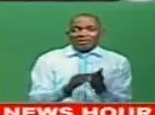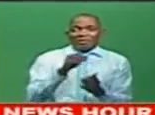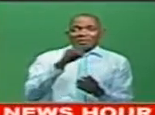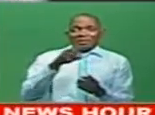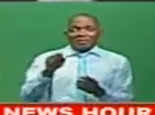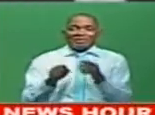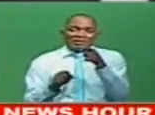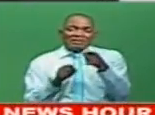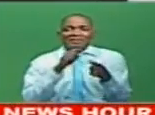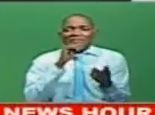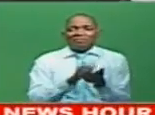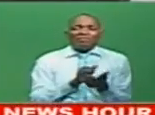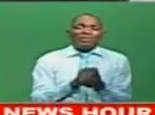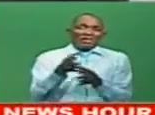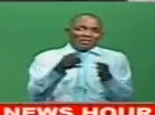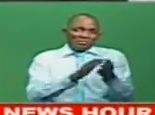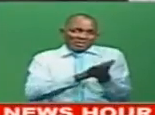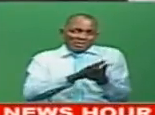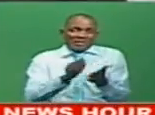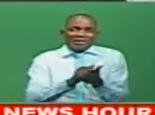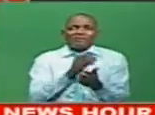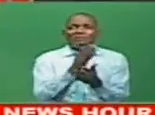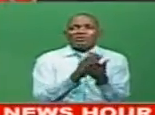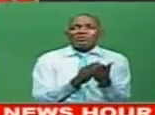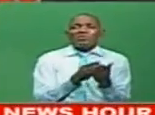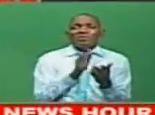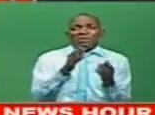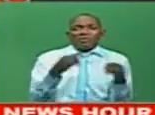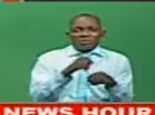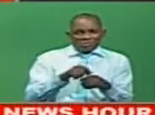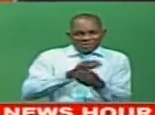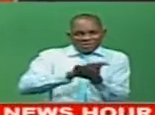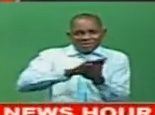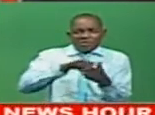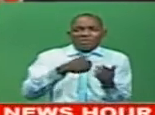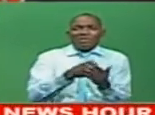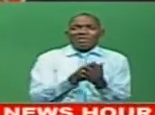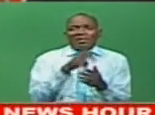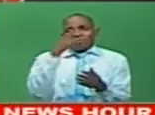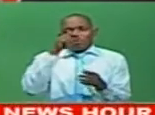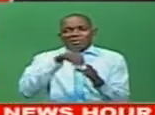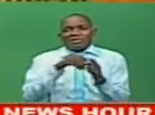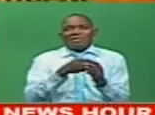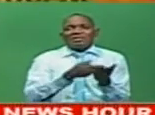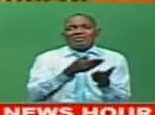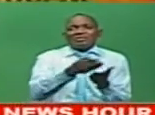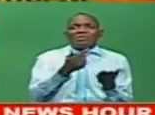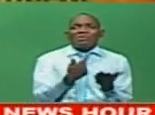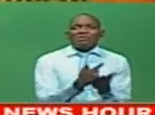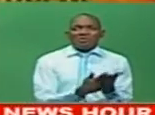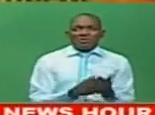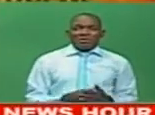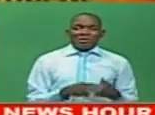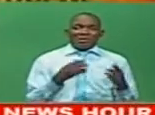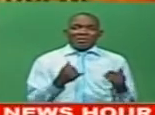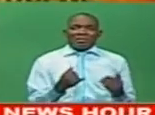Sarah Adwasafo, outlined steps taken by her outfit to clean the procurement processes in Ghana. We are compiling